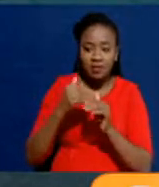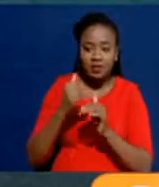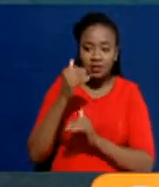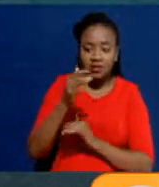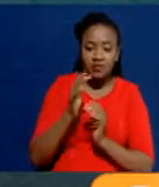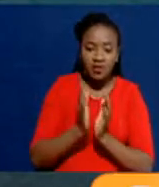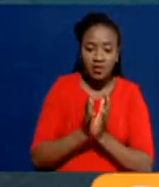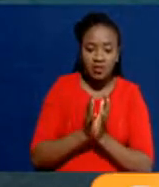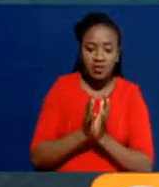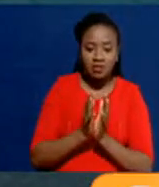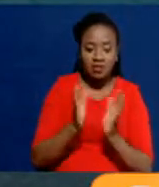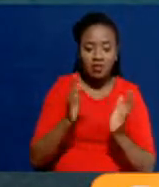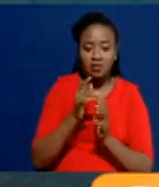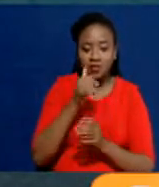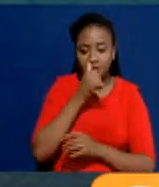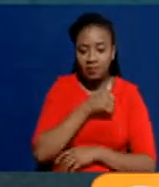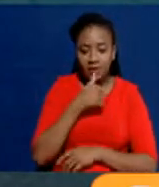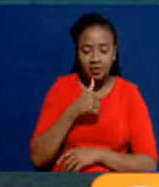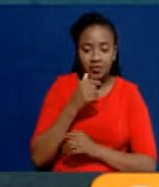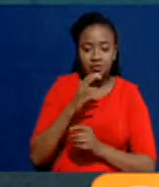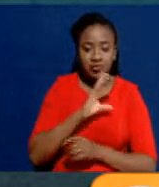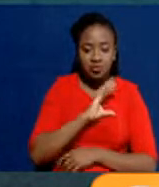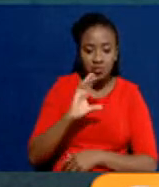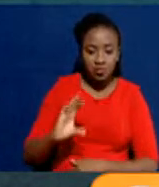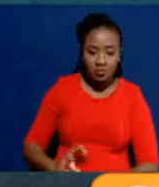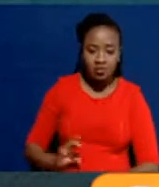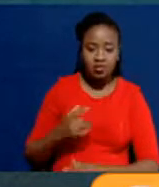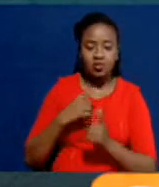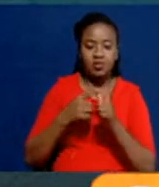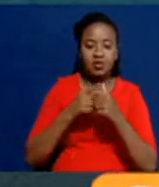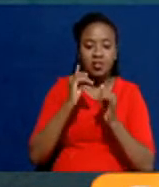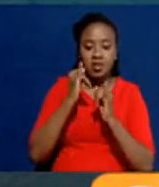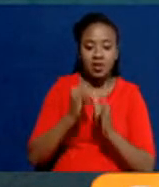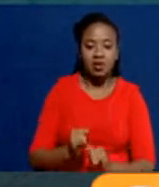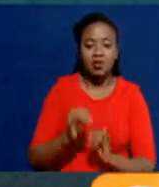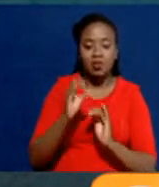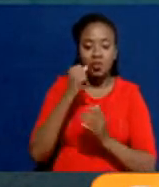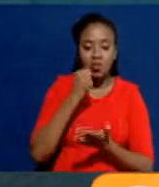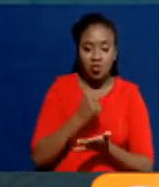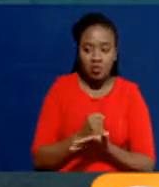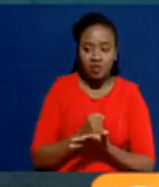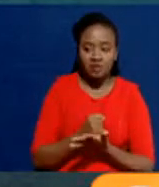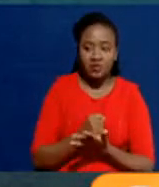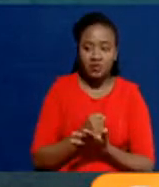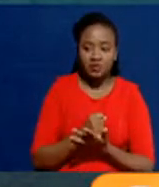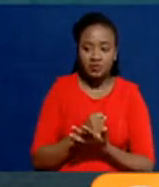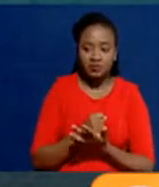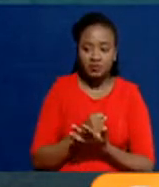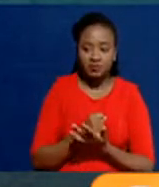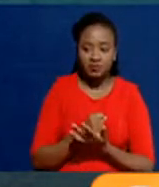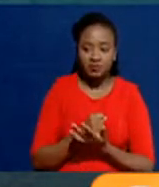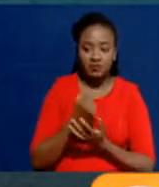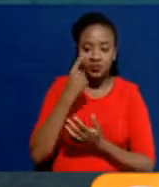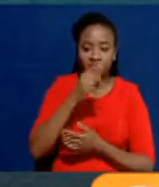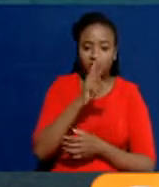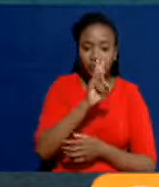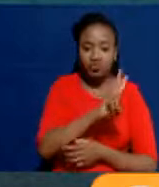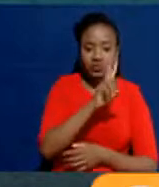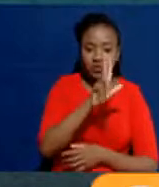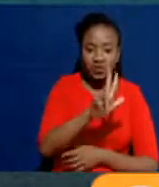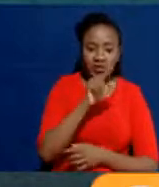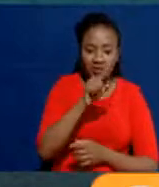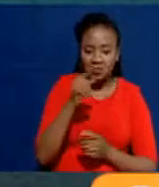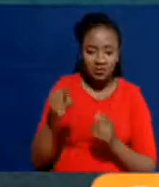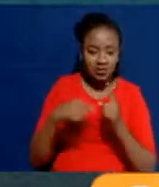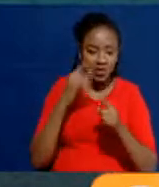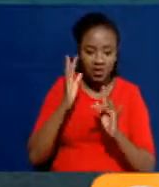Service Commission in September 21st, 2022, the newly created office and complement of 23 office holders could no longer benefit from that